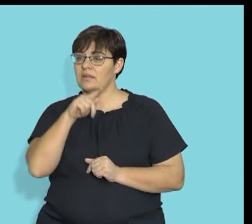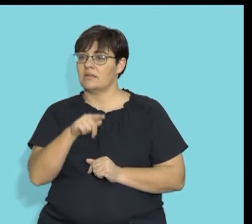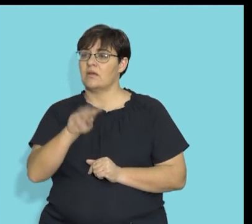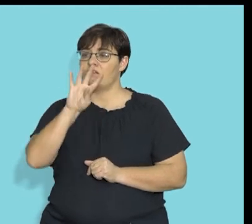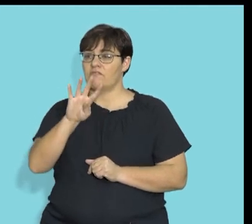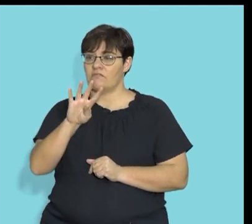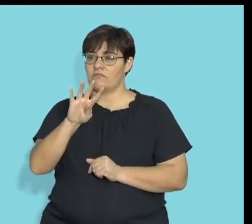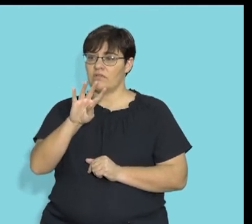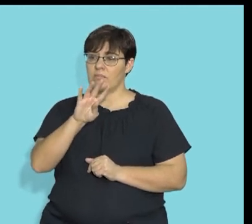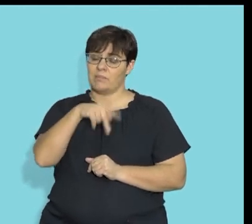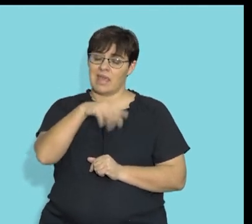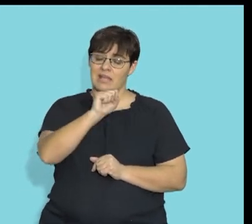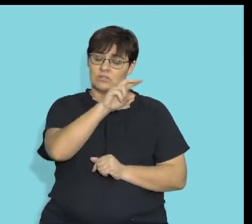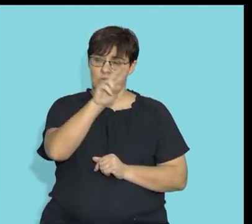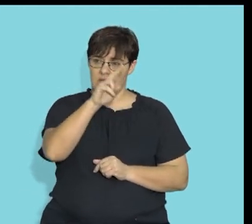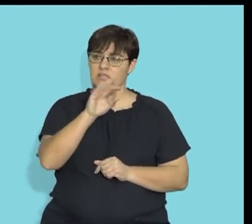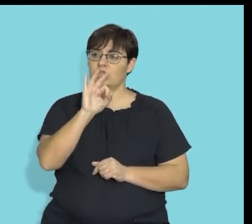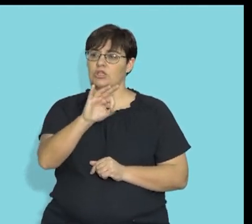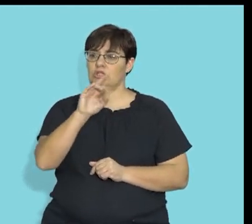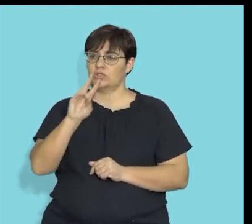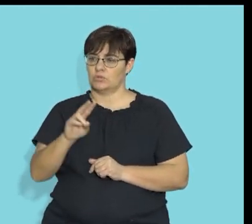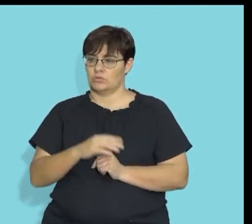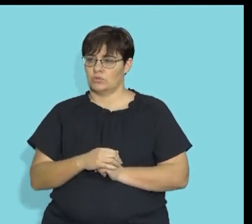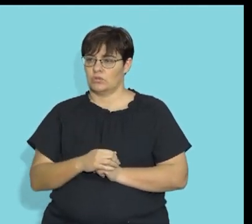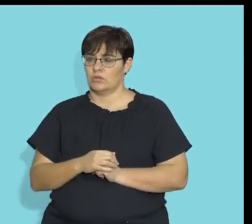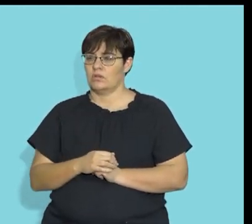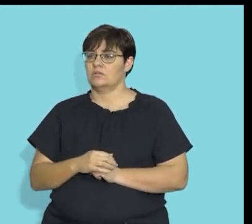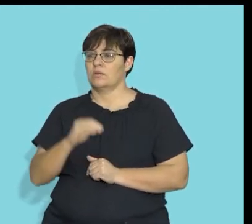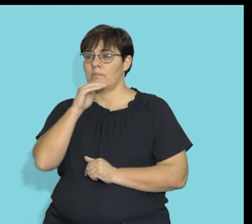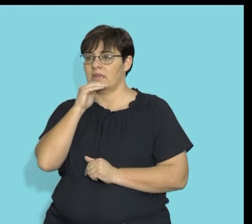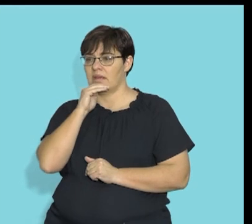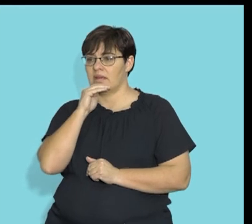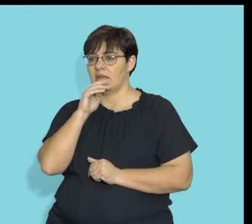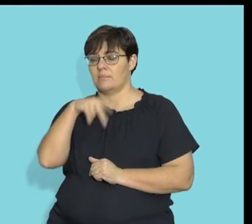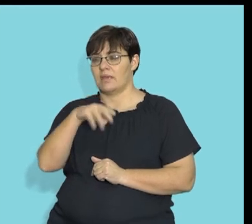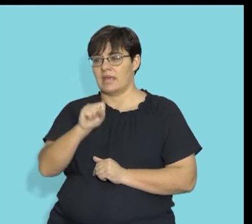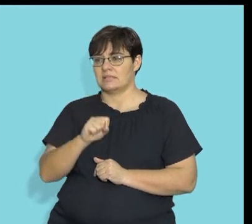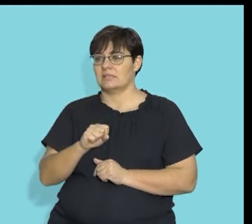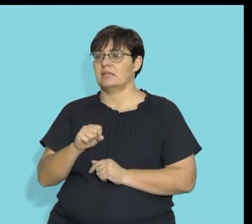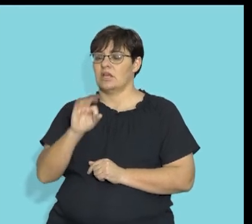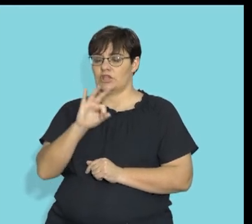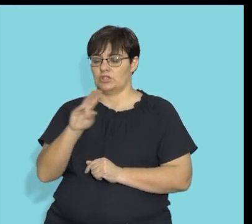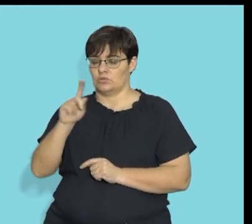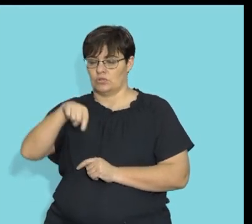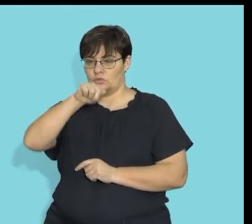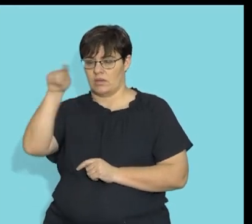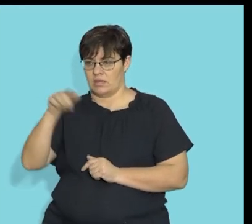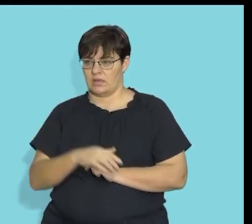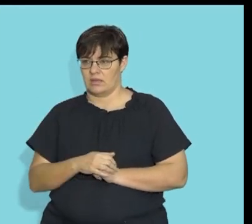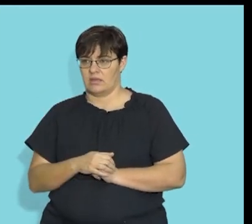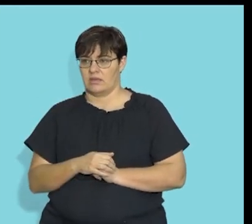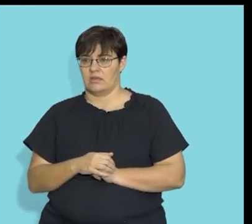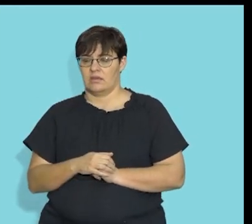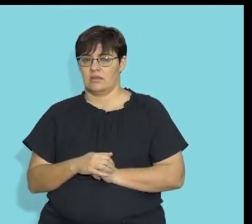which means the PS squared will be equal to 32, which means the PS is equal to the square root